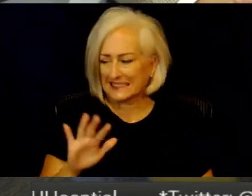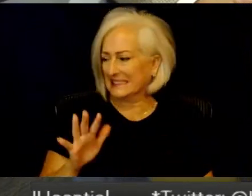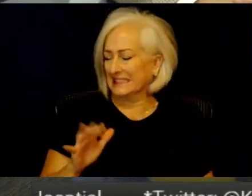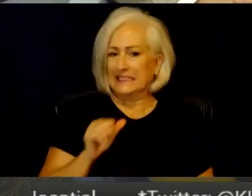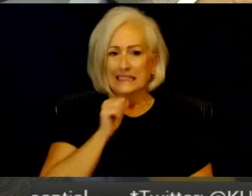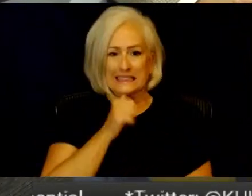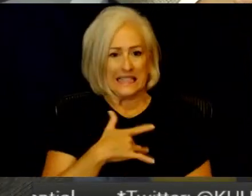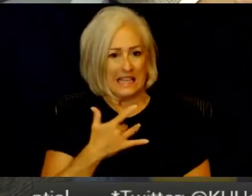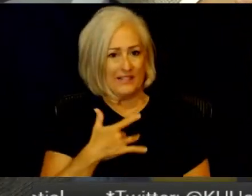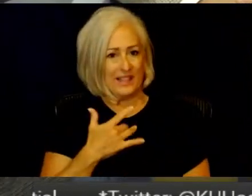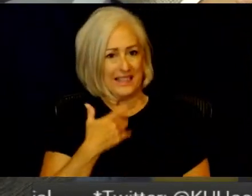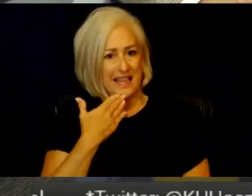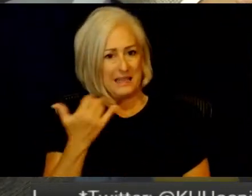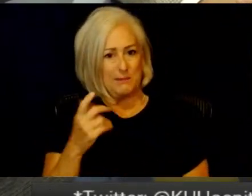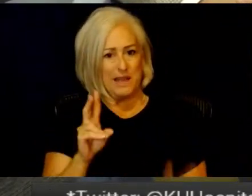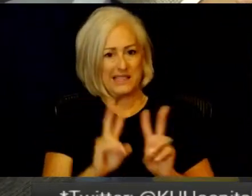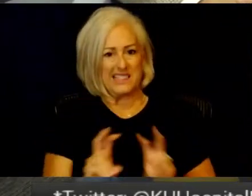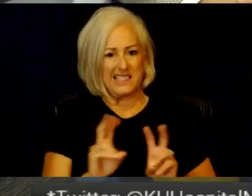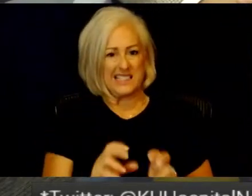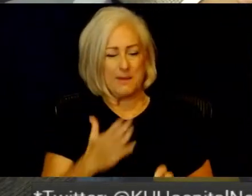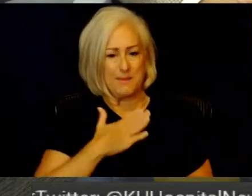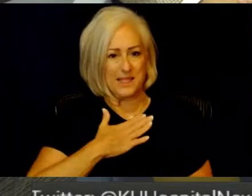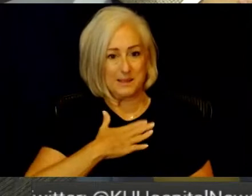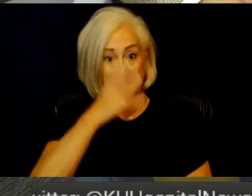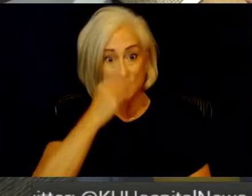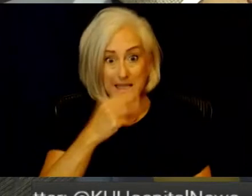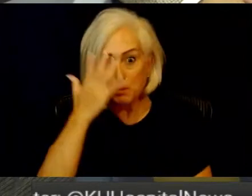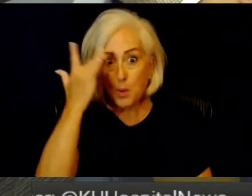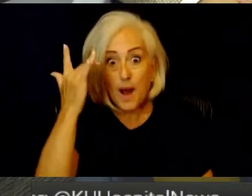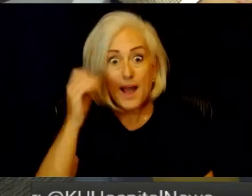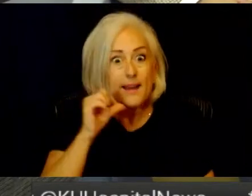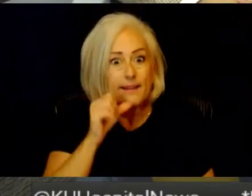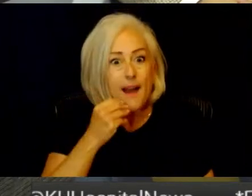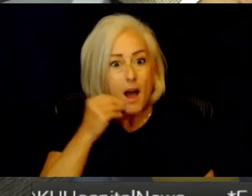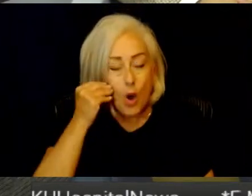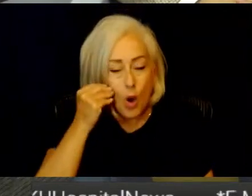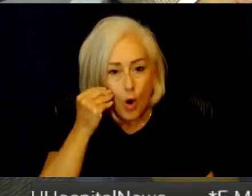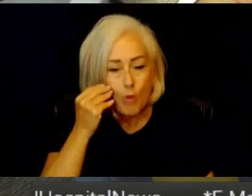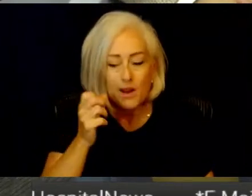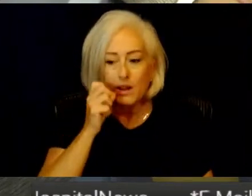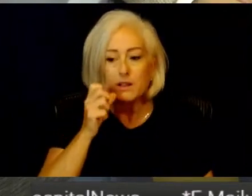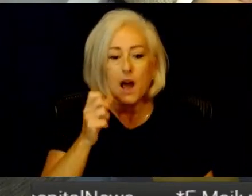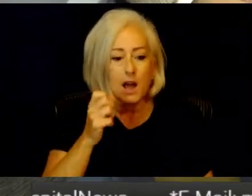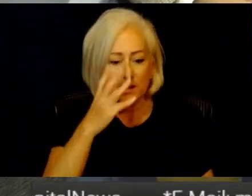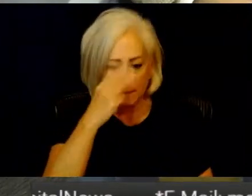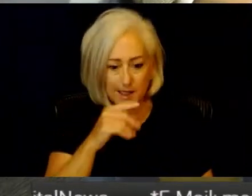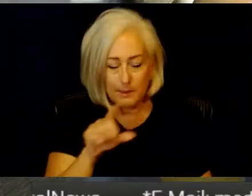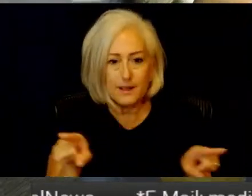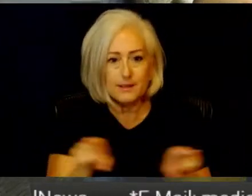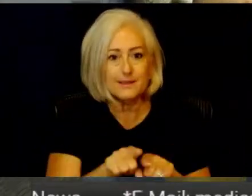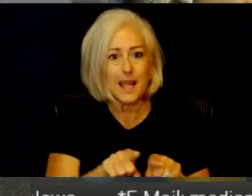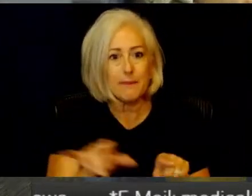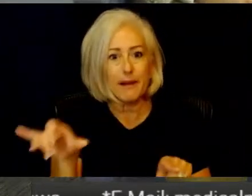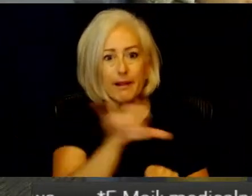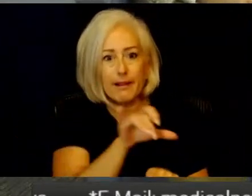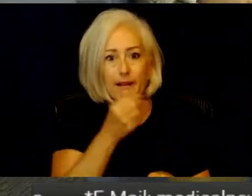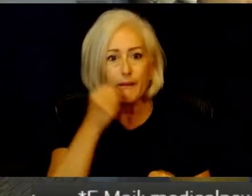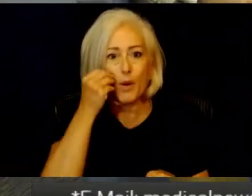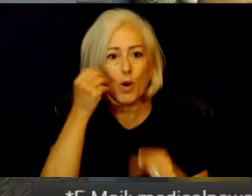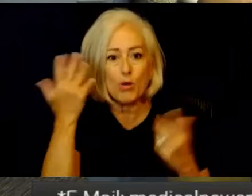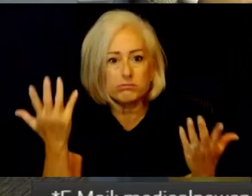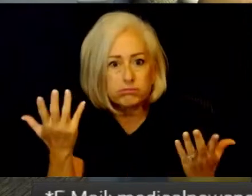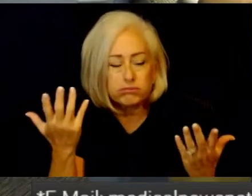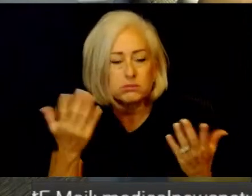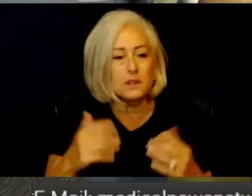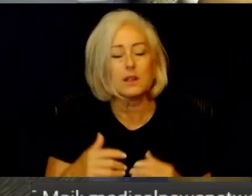best assessment of my sleep, because I'm not at home and I'm not sleeping the way that I normally would. So tell us a little bit about what we're looking at and how these